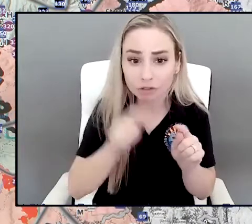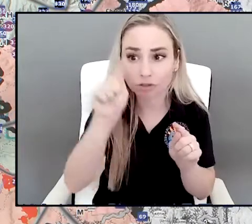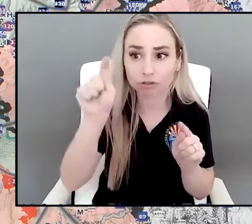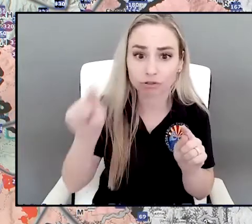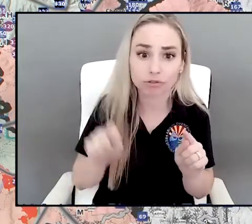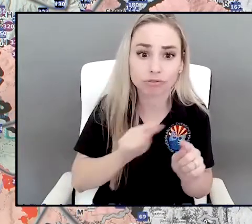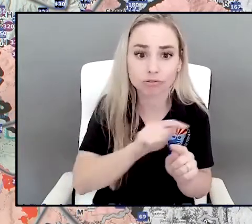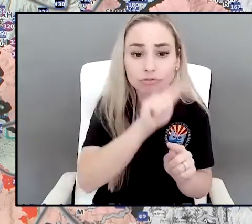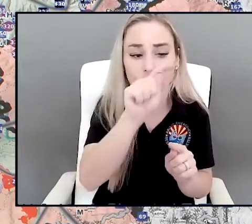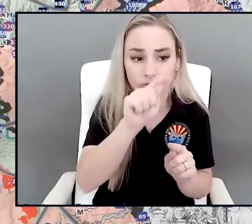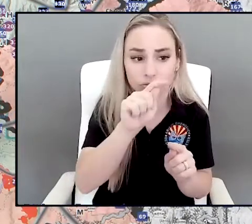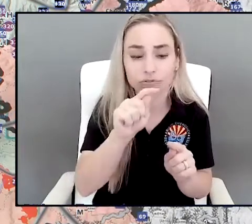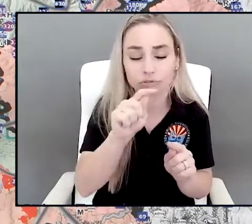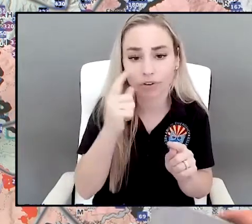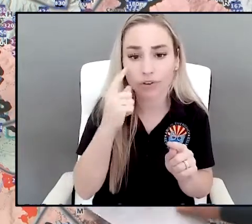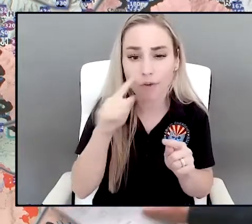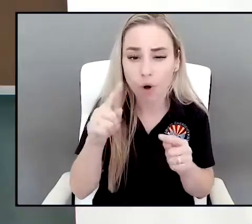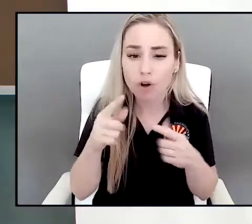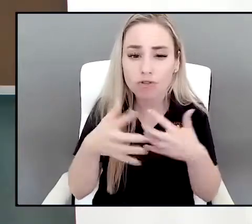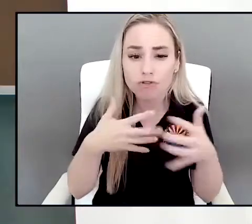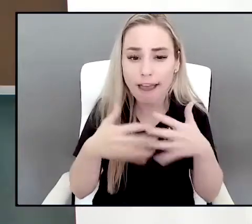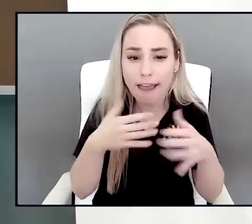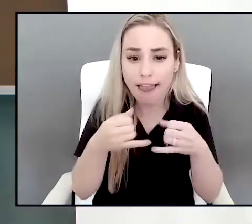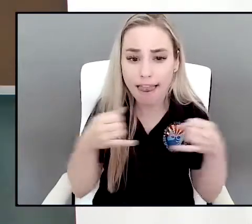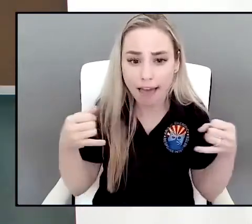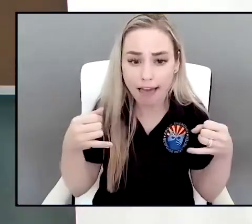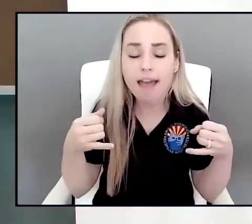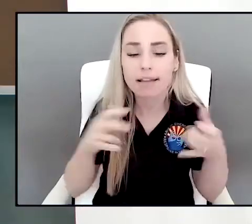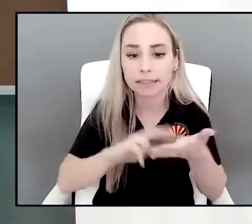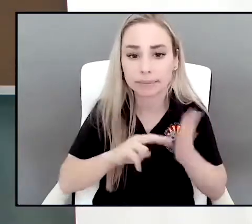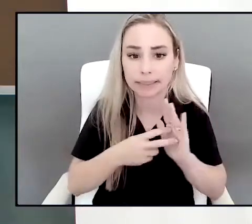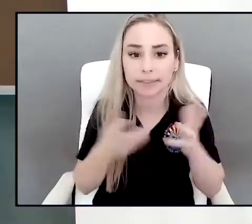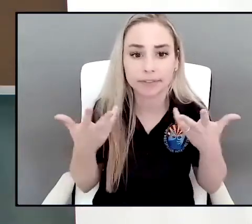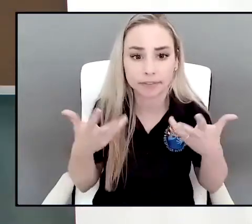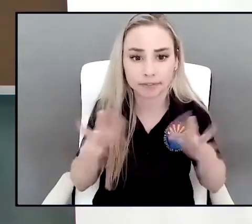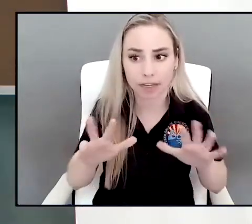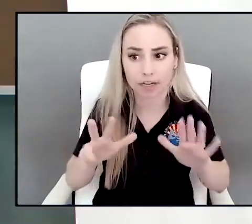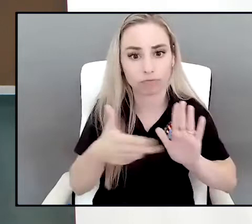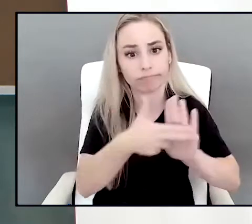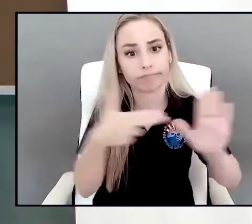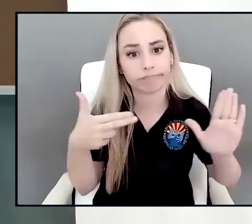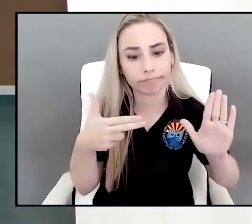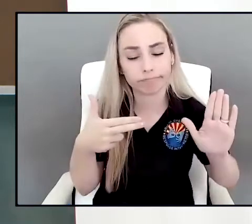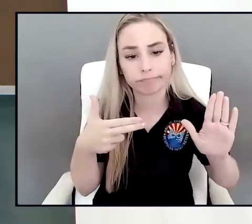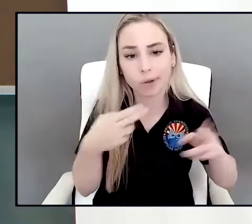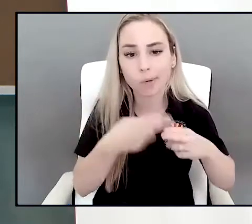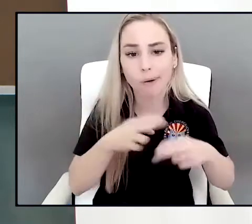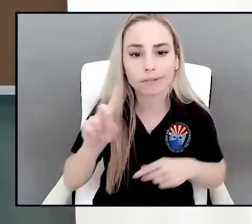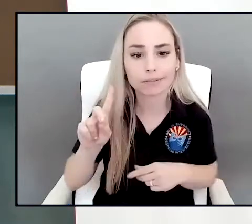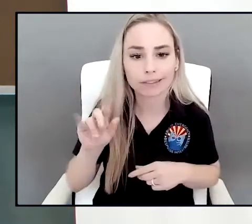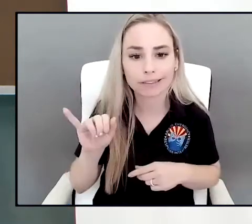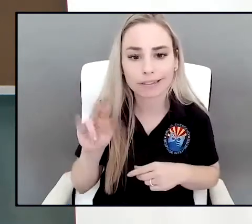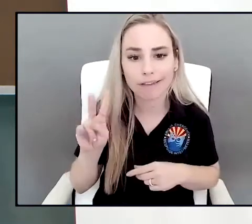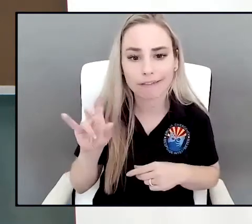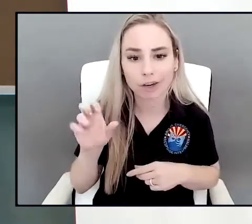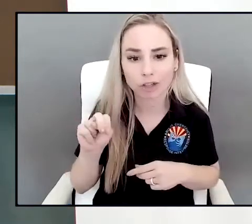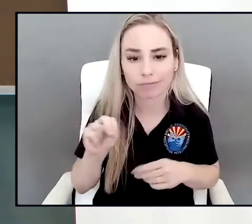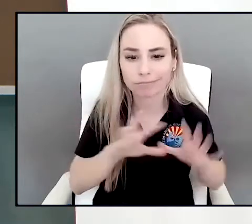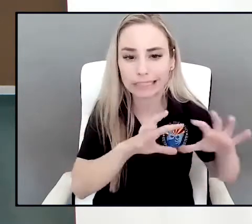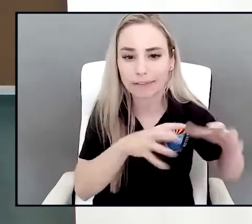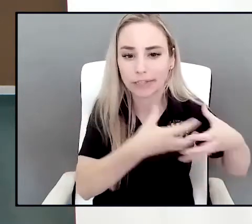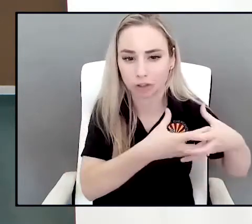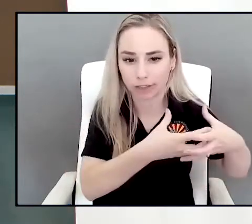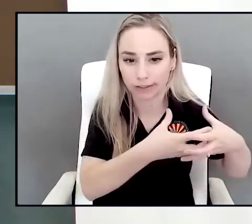Each one of these areas right here in these gray lines have been identified as a division on the map. So